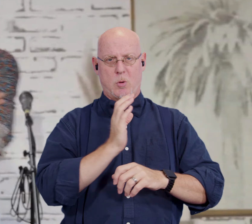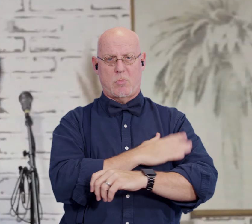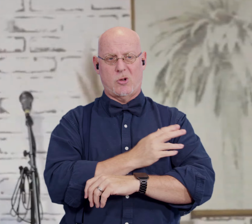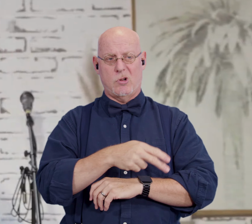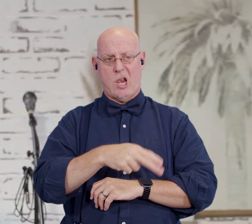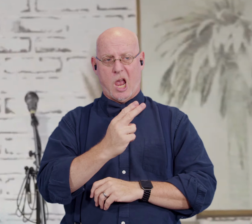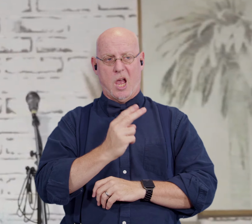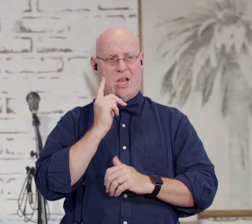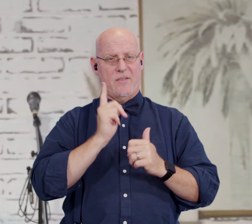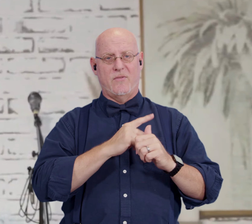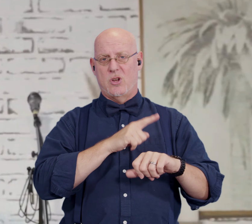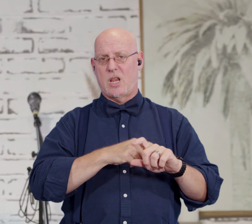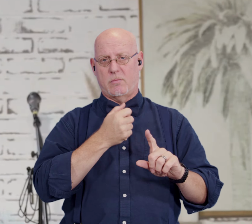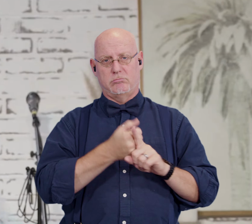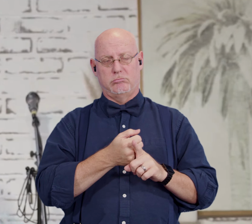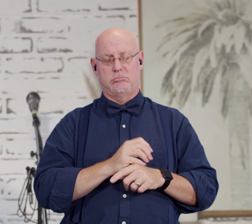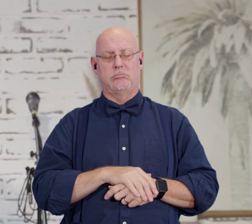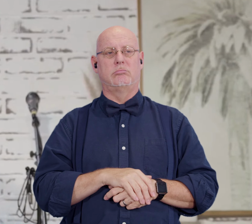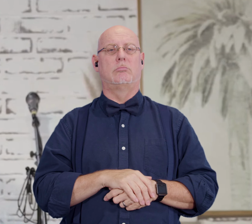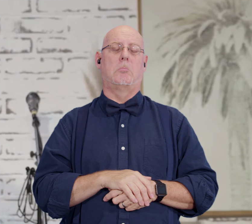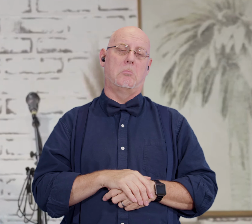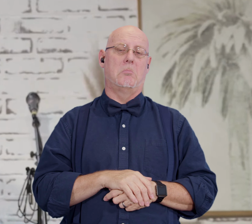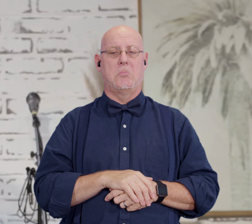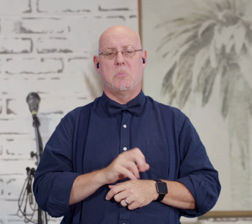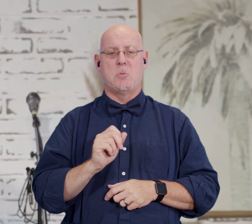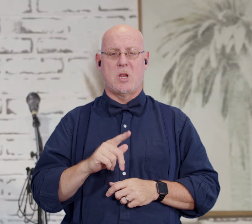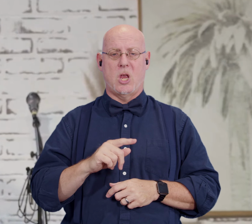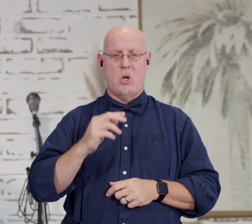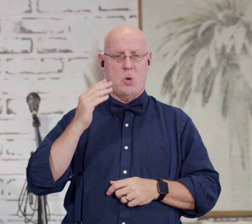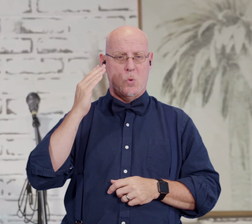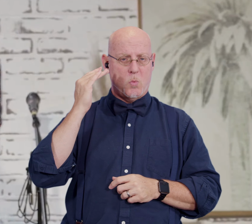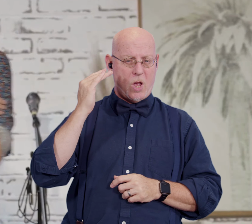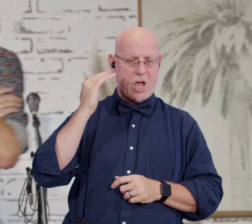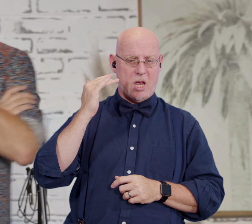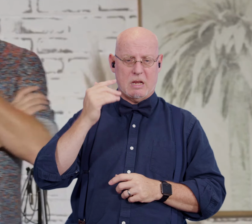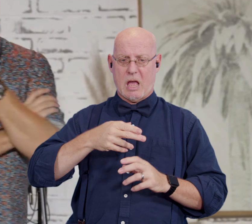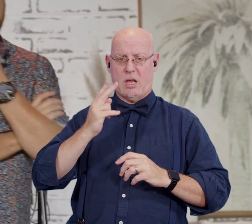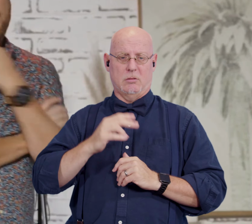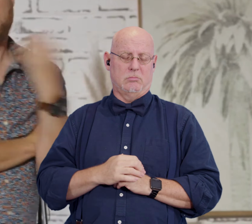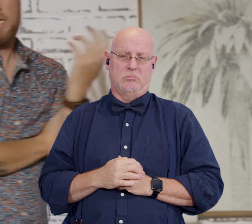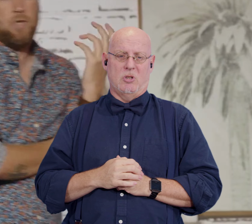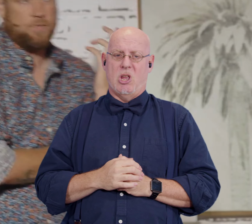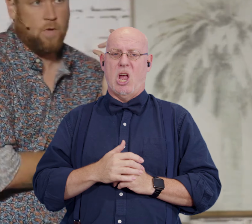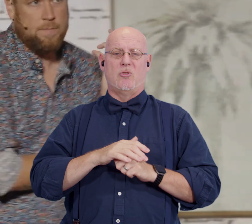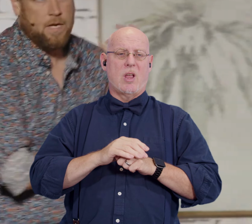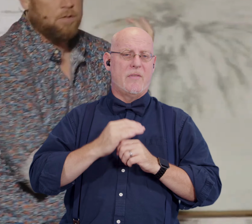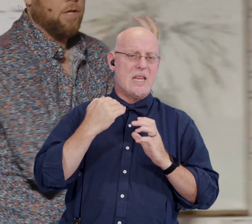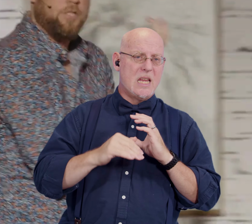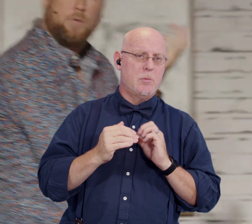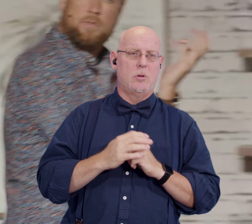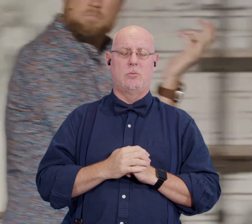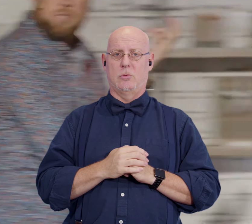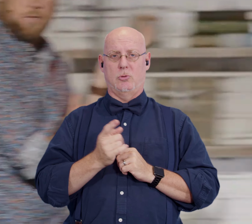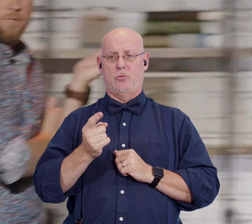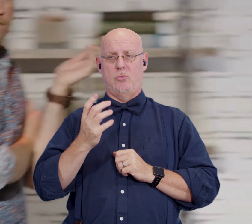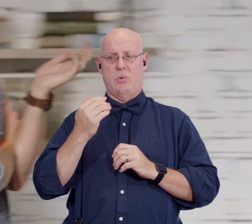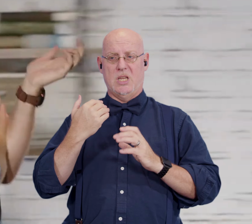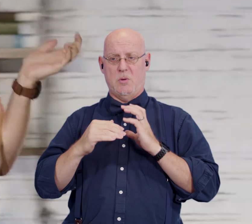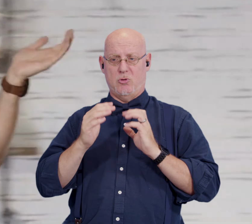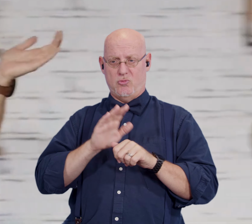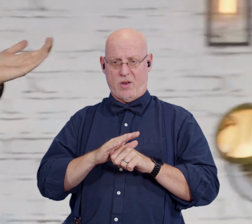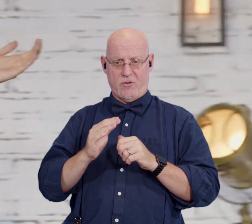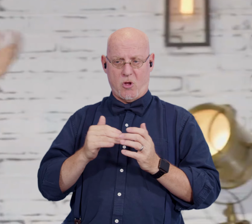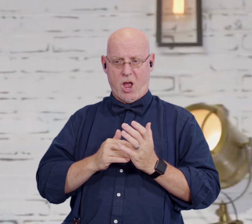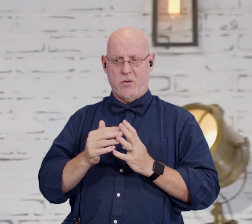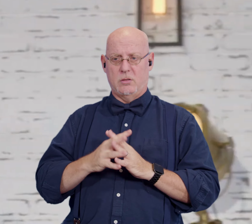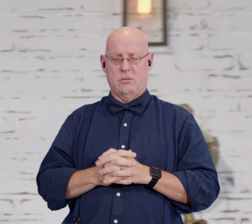your blood pressure's high. First time that's happened. I'm like, all right. And they're like, is there a reason maybe it's high? And I'm like, I just got a stressful email. And they're like, do you get those